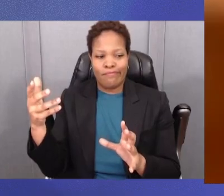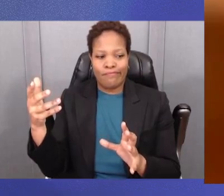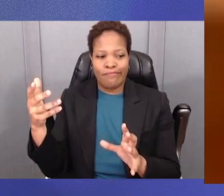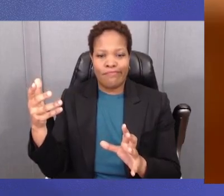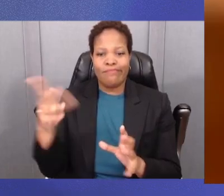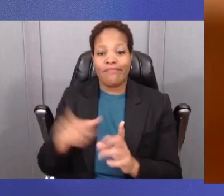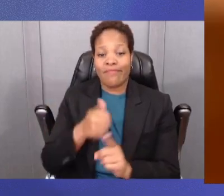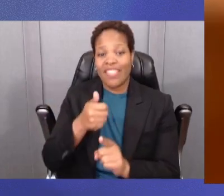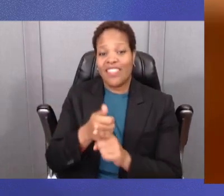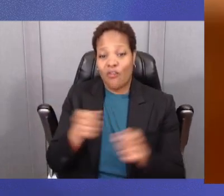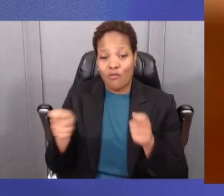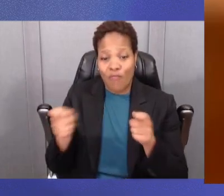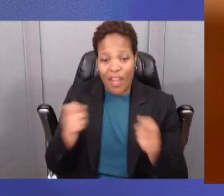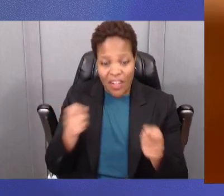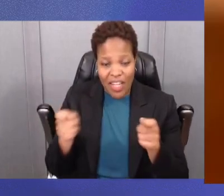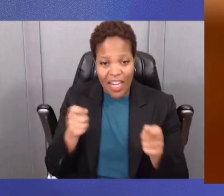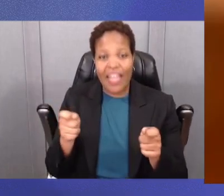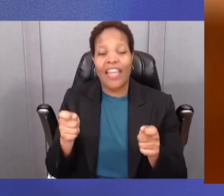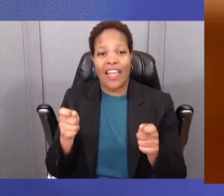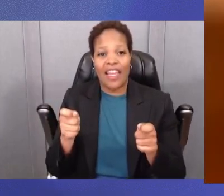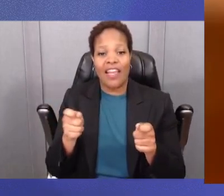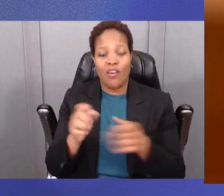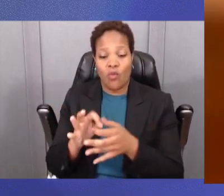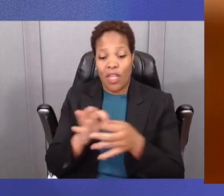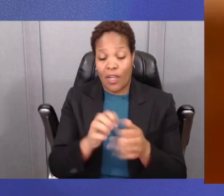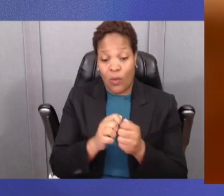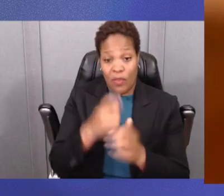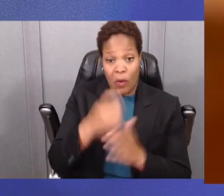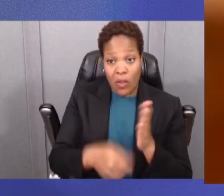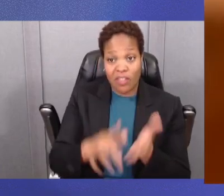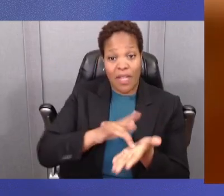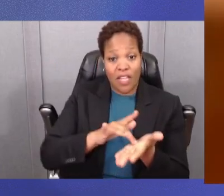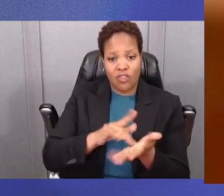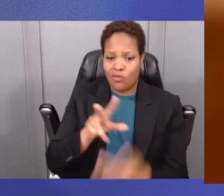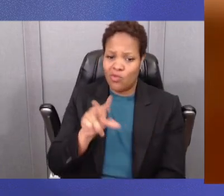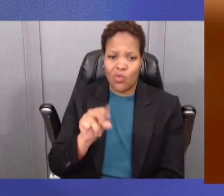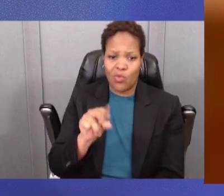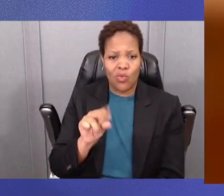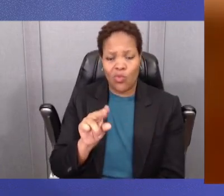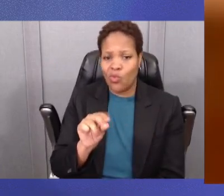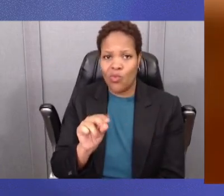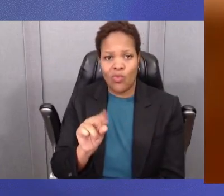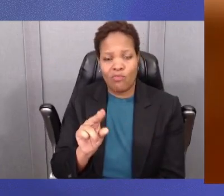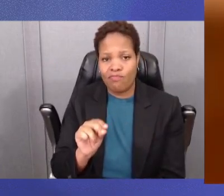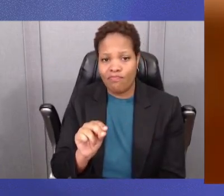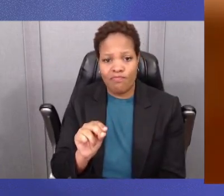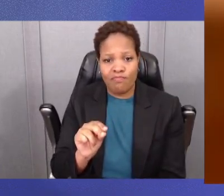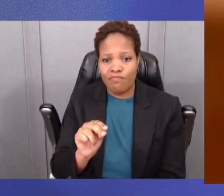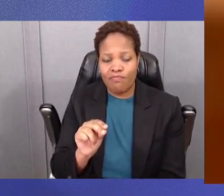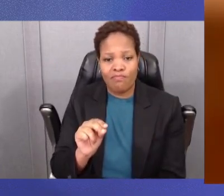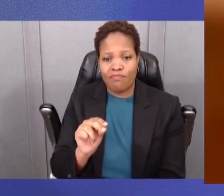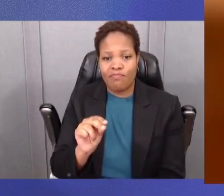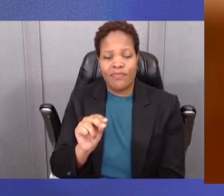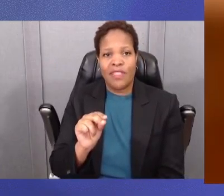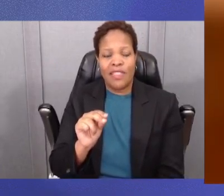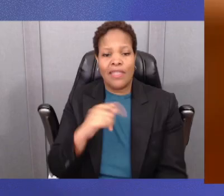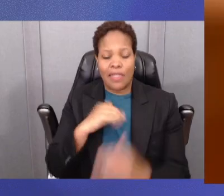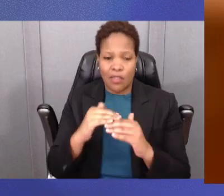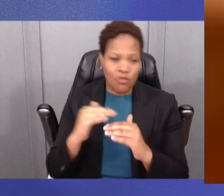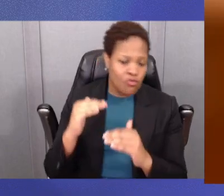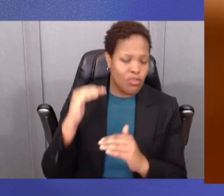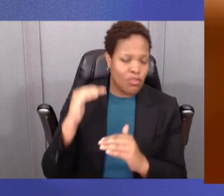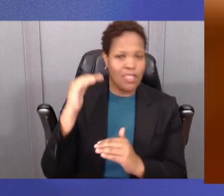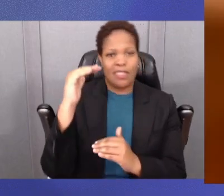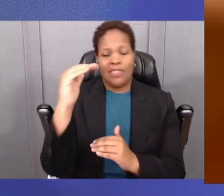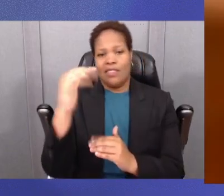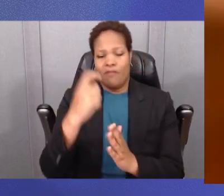Self-regulating with respect to the cost of medications? Absolutely not. The extraordinary increases all the time